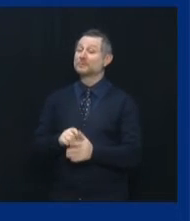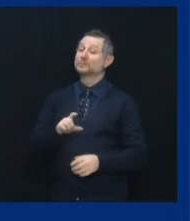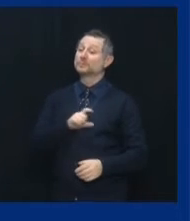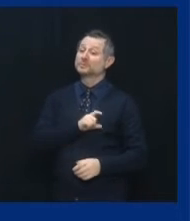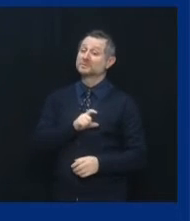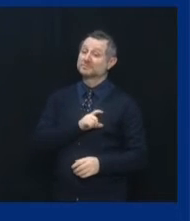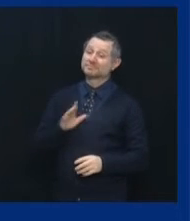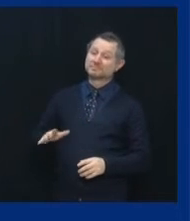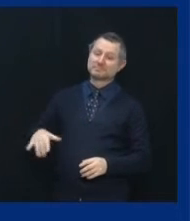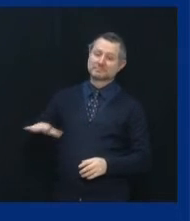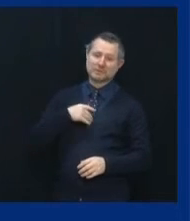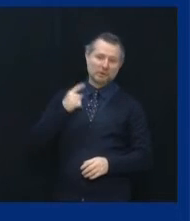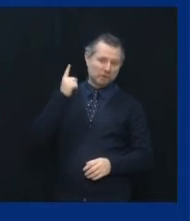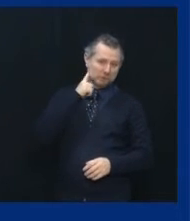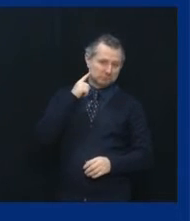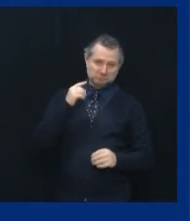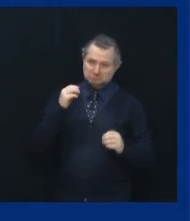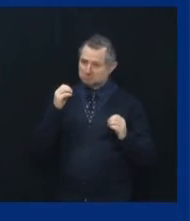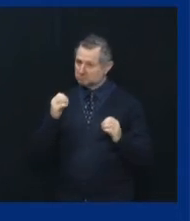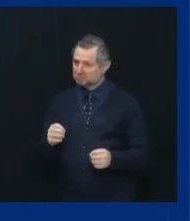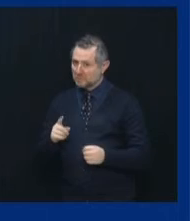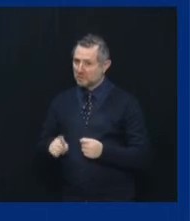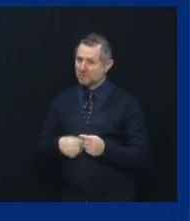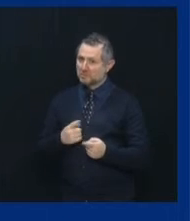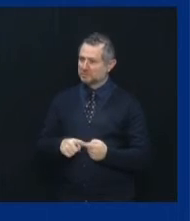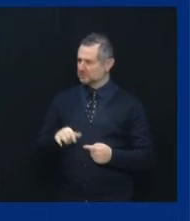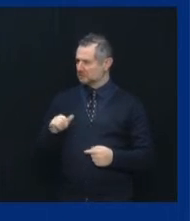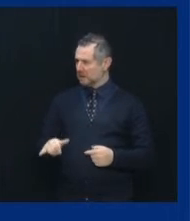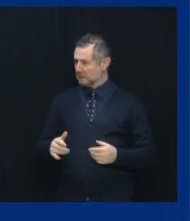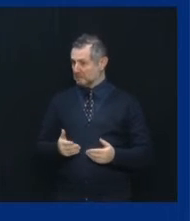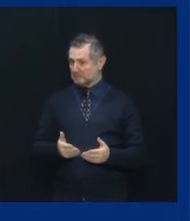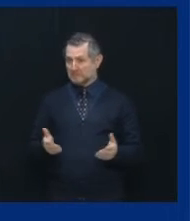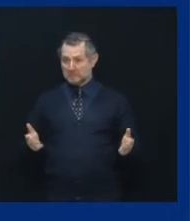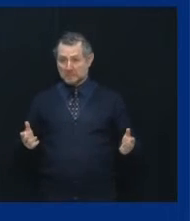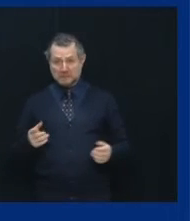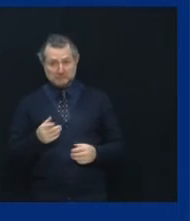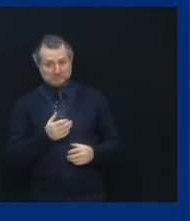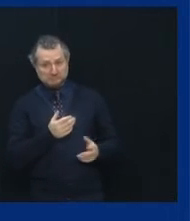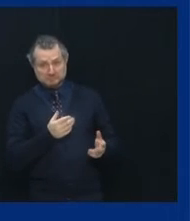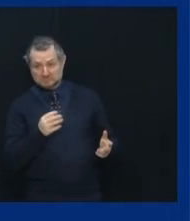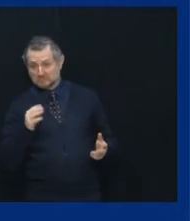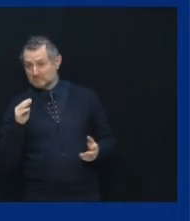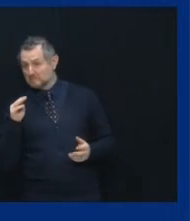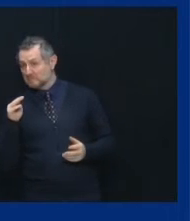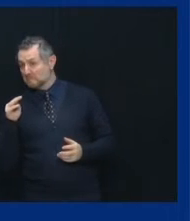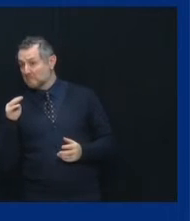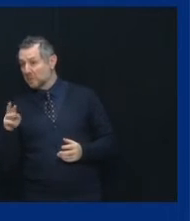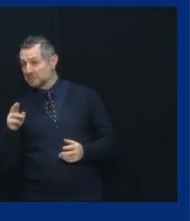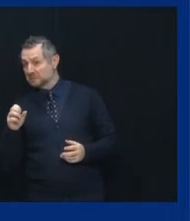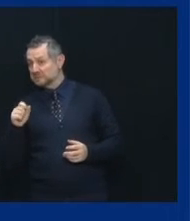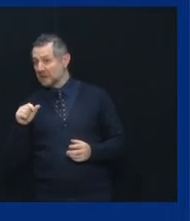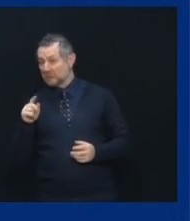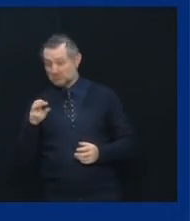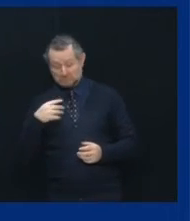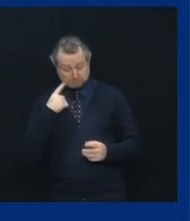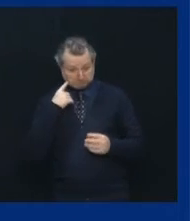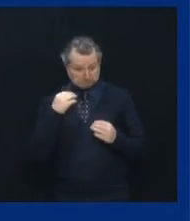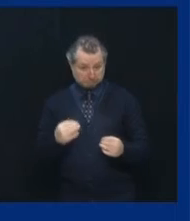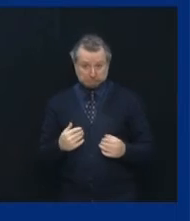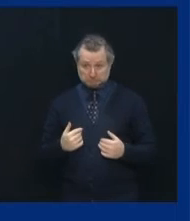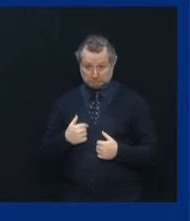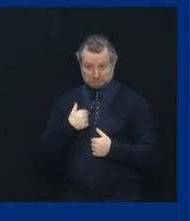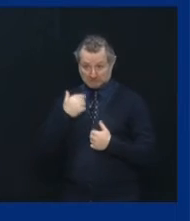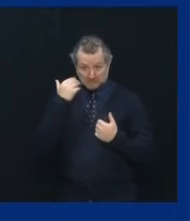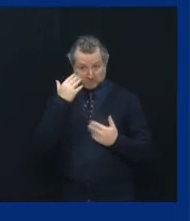have heard nothing about that, Mr. Slattery, so I just don't know. I have heard nothing.